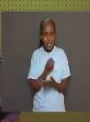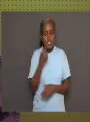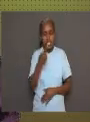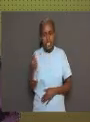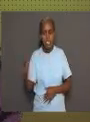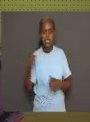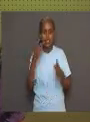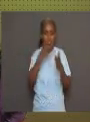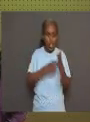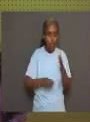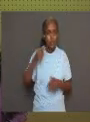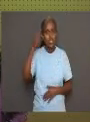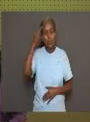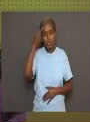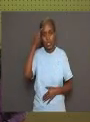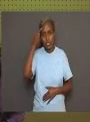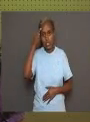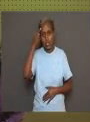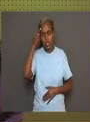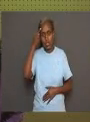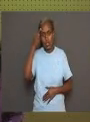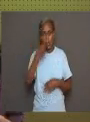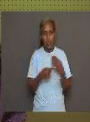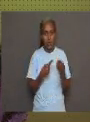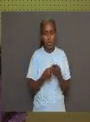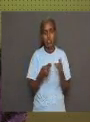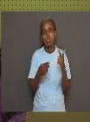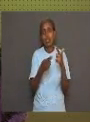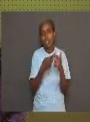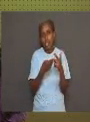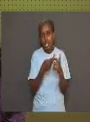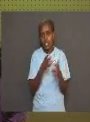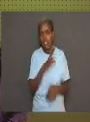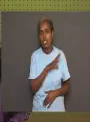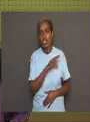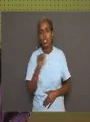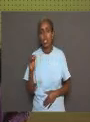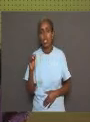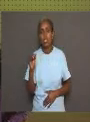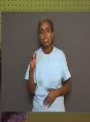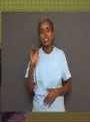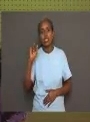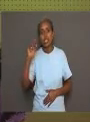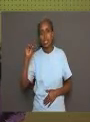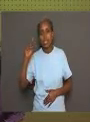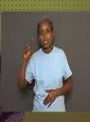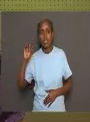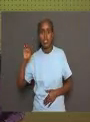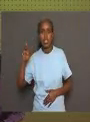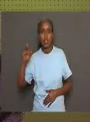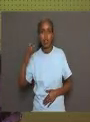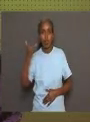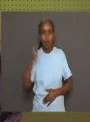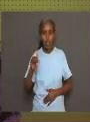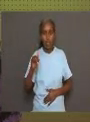into consideration, whereas range and interquartile range